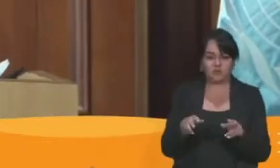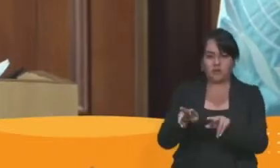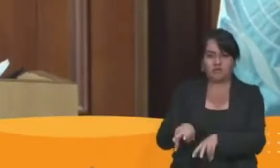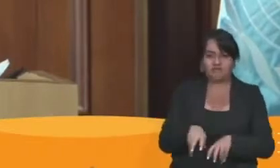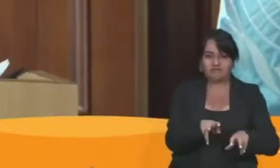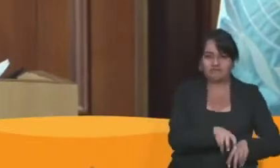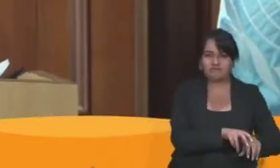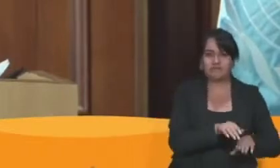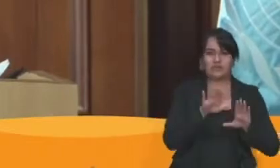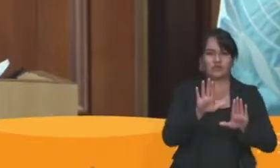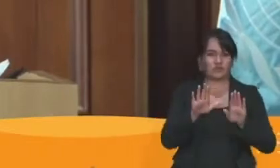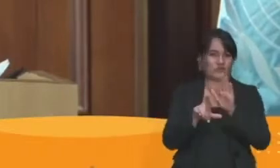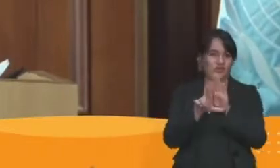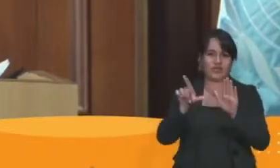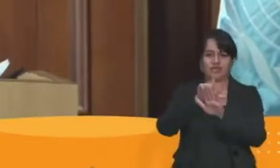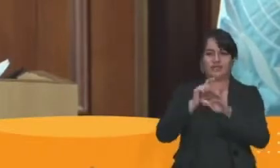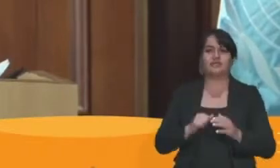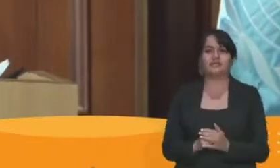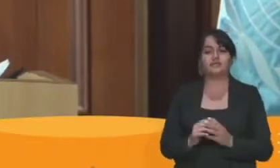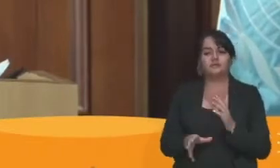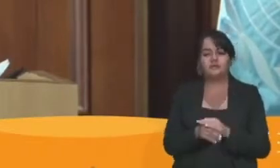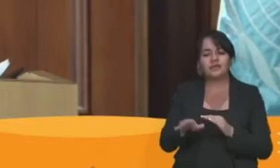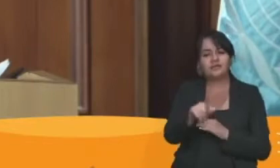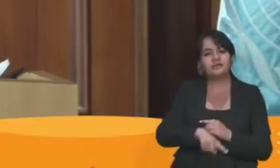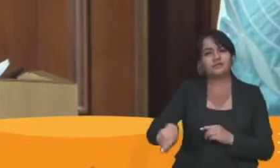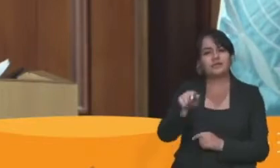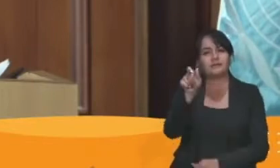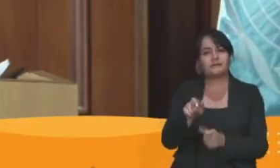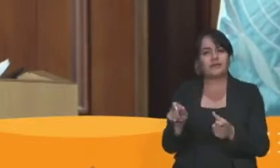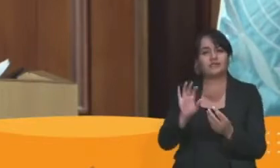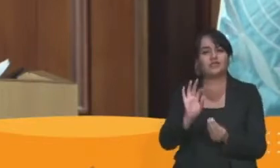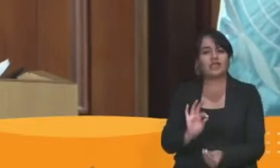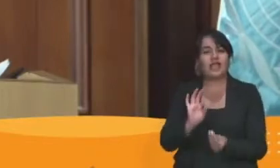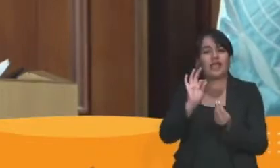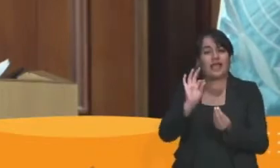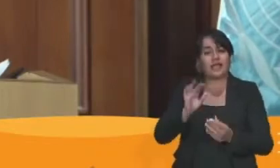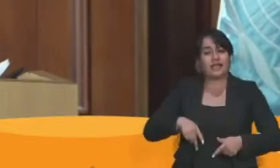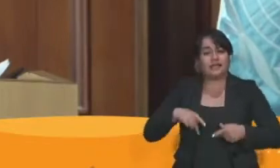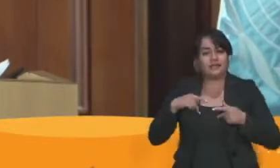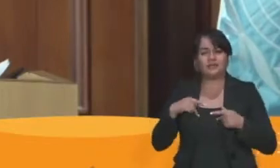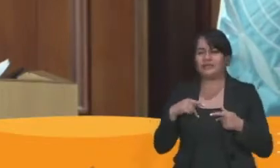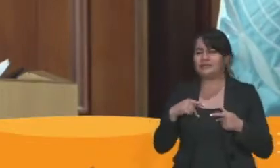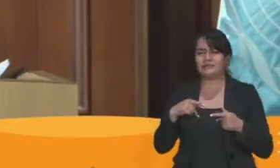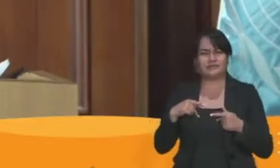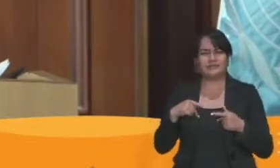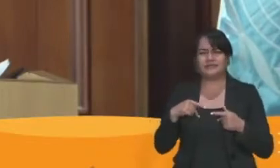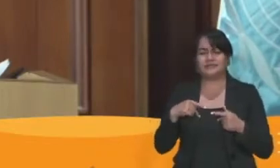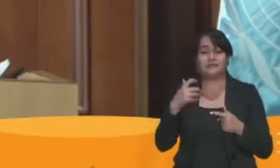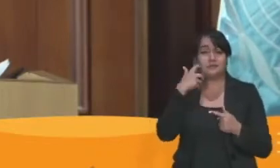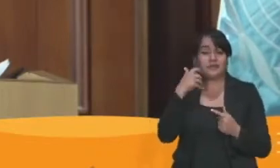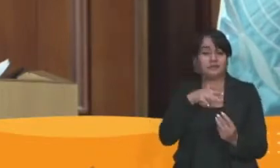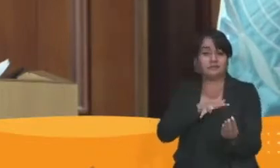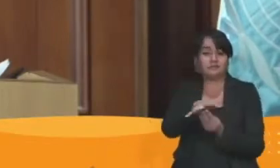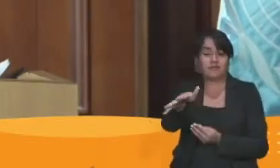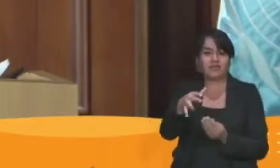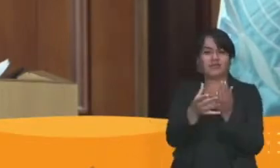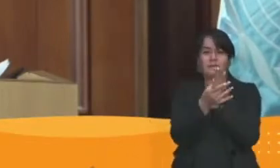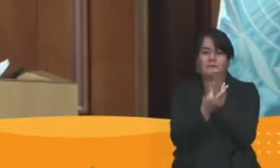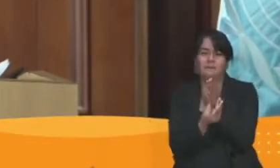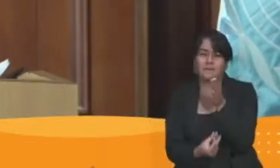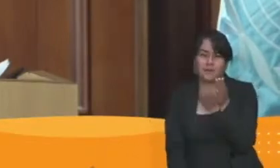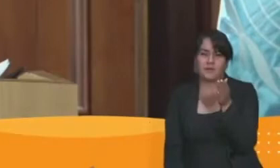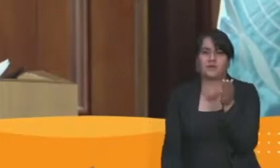crops, and where the quality of their habitants' life is marked by poorness and low indexes